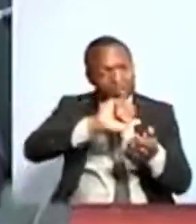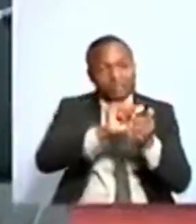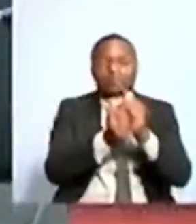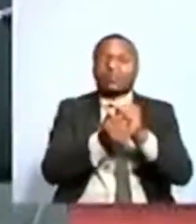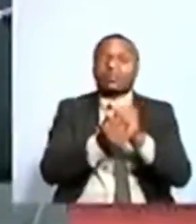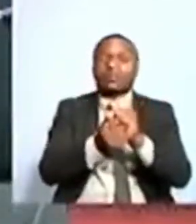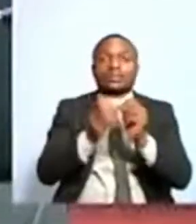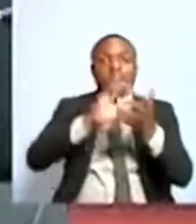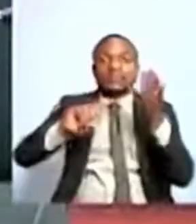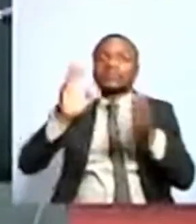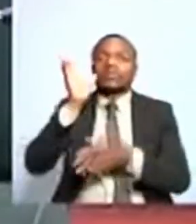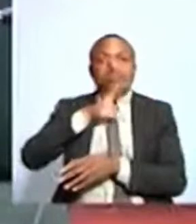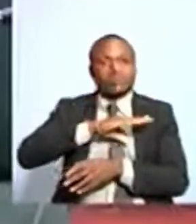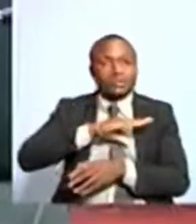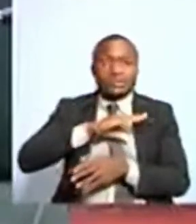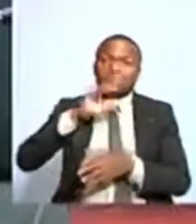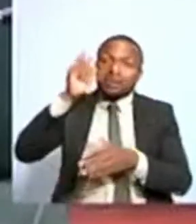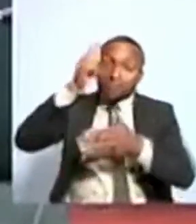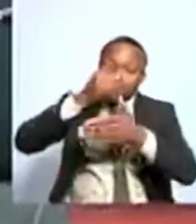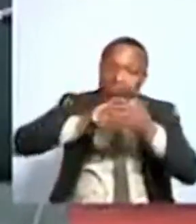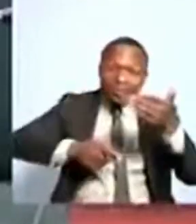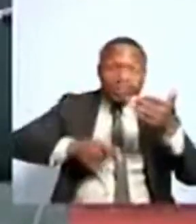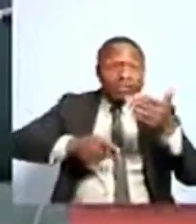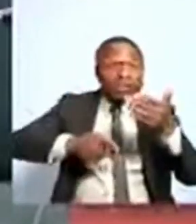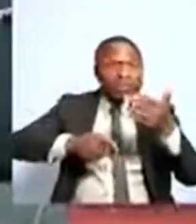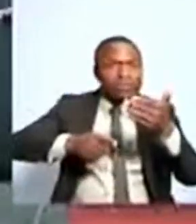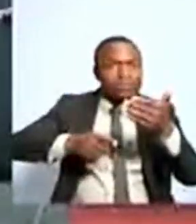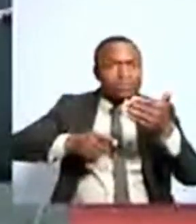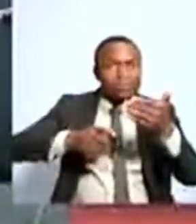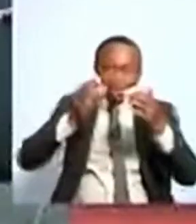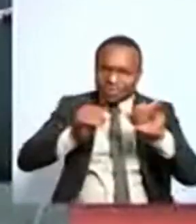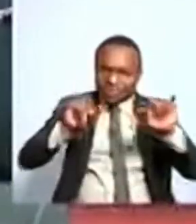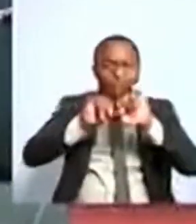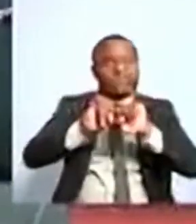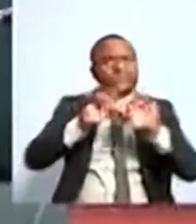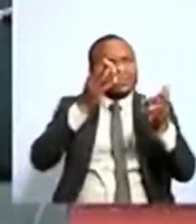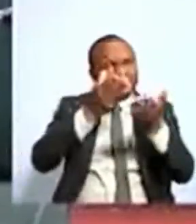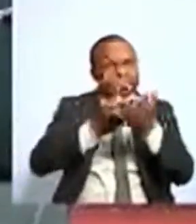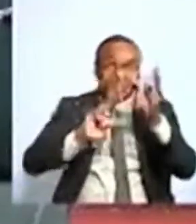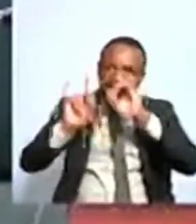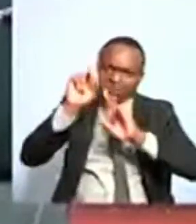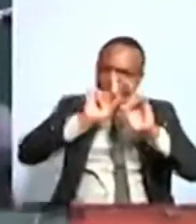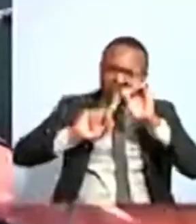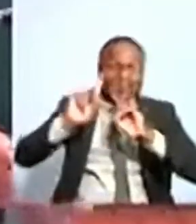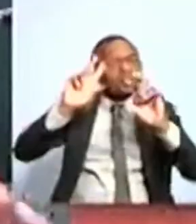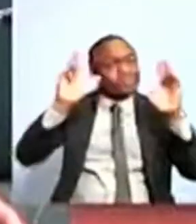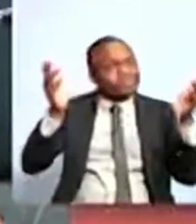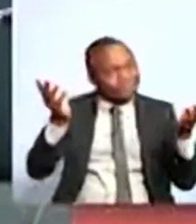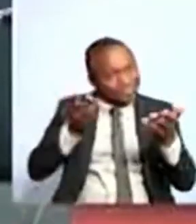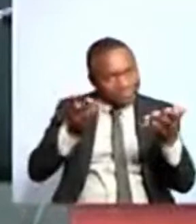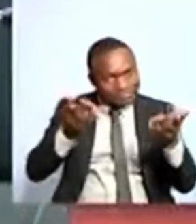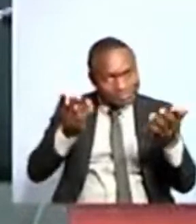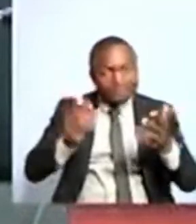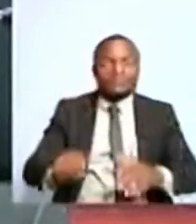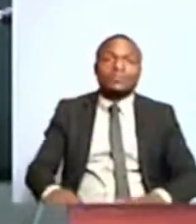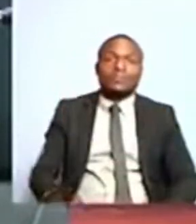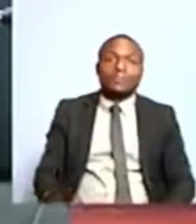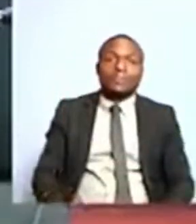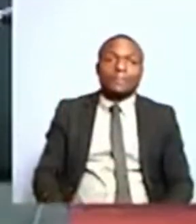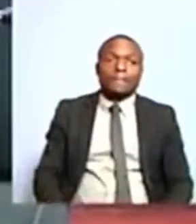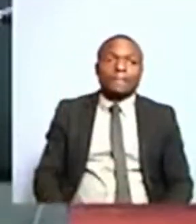been removed. So what is the relevance of this debate, Mr. Speaker? There is none whatsoever. They